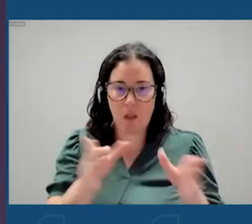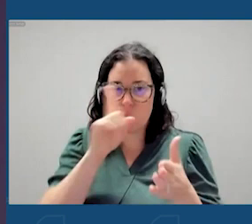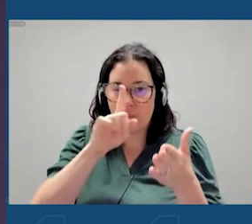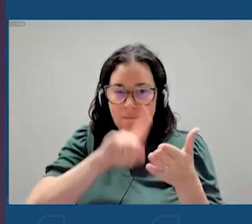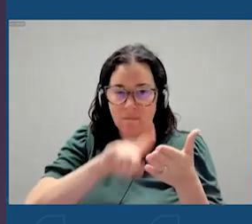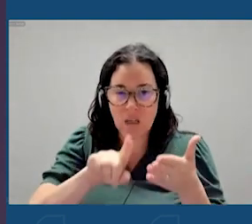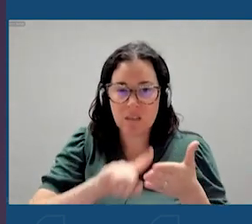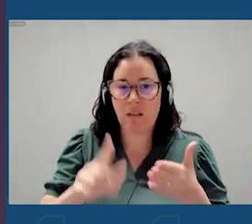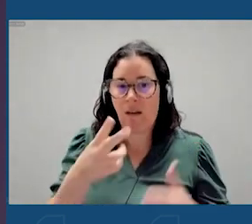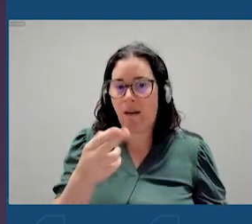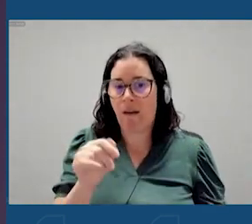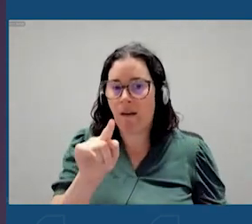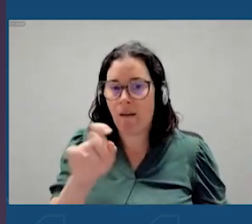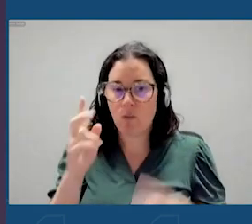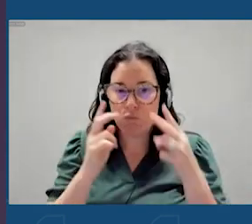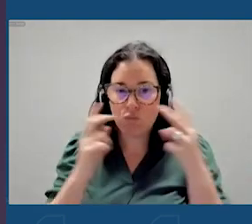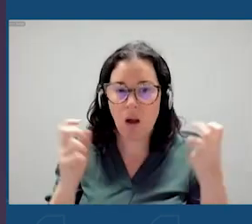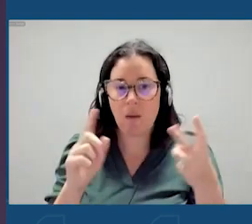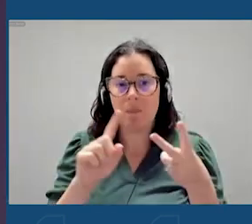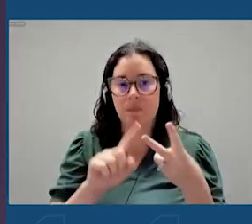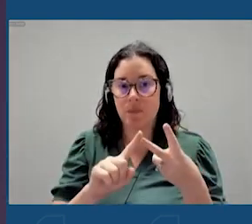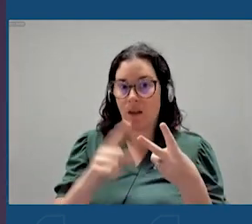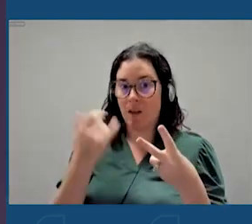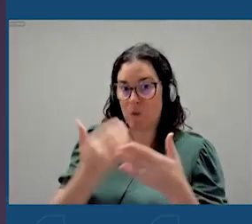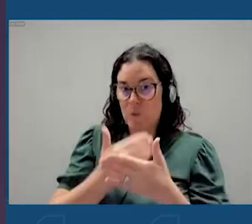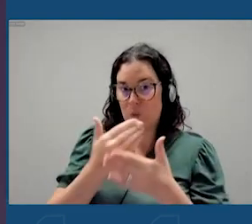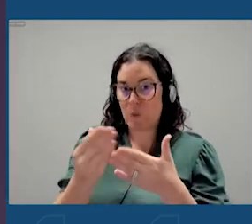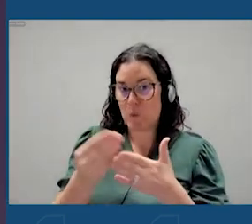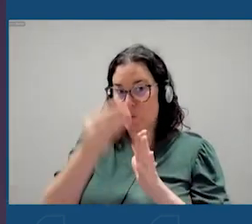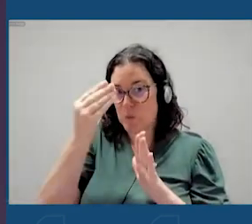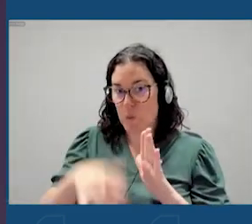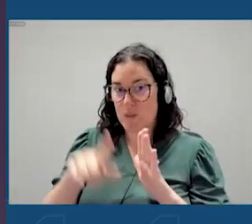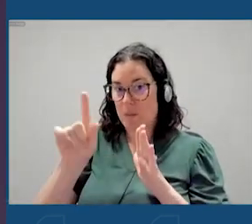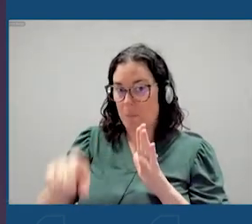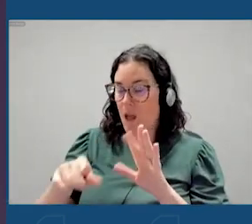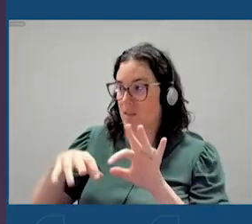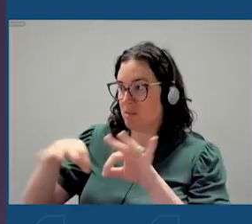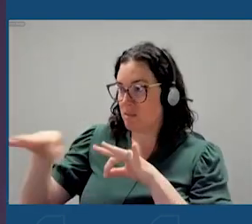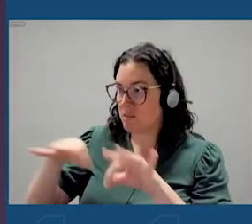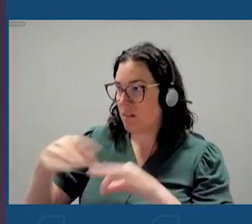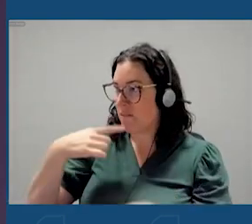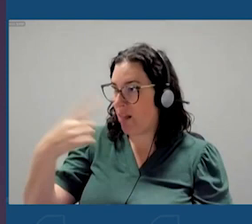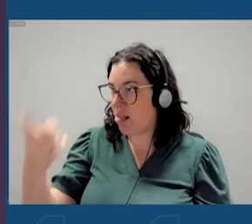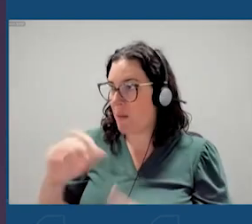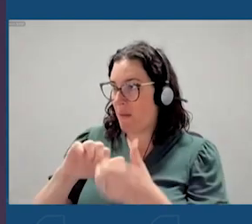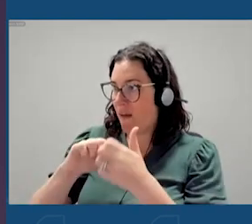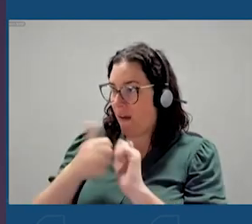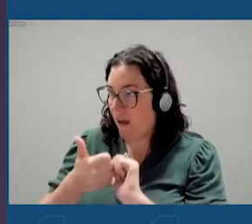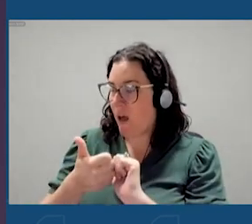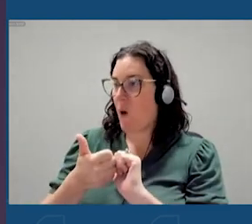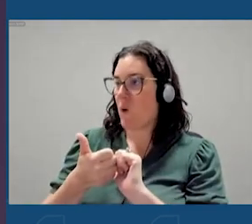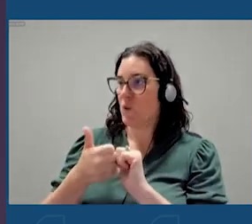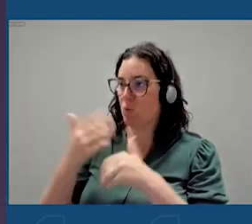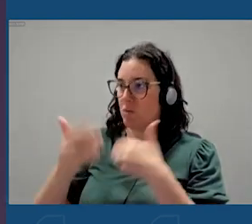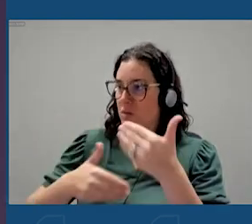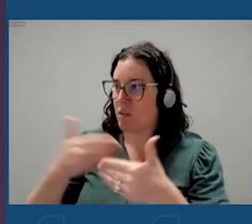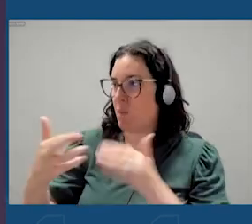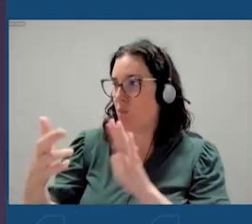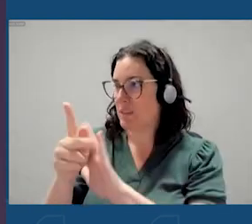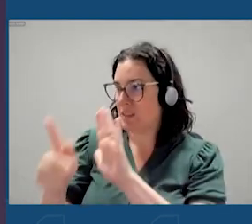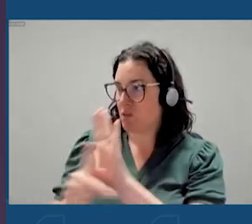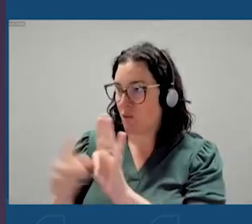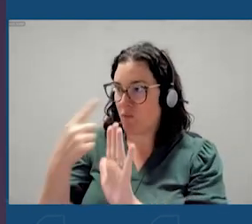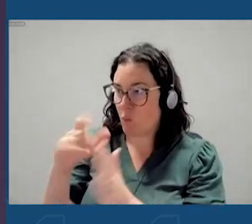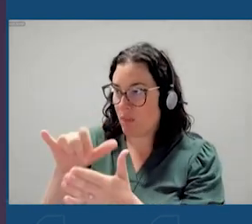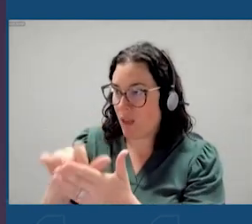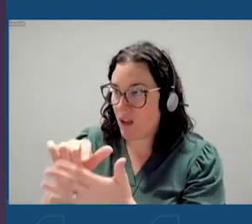inform incoming students about the procedures on campus of how they investigate those hate crimes, and also report any